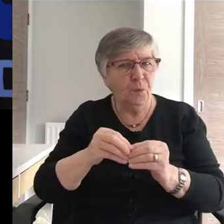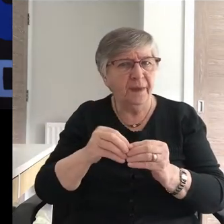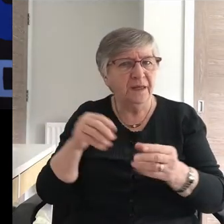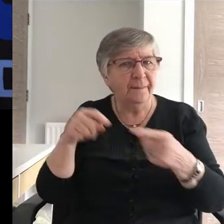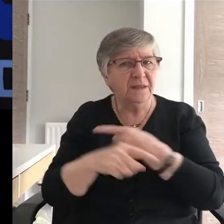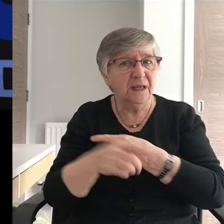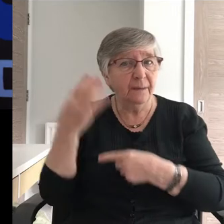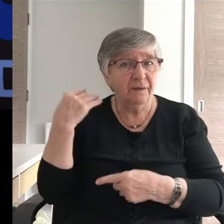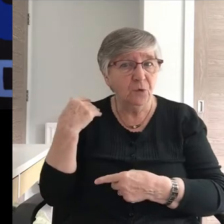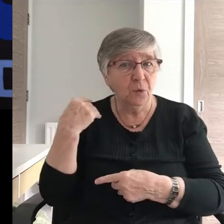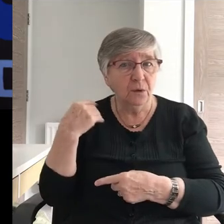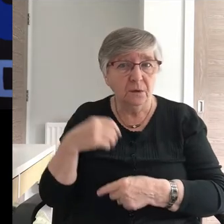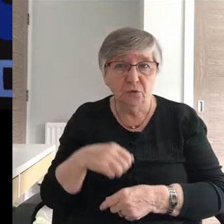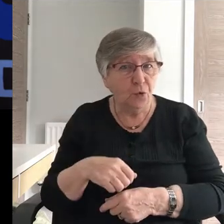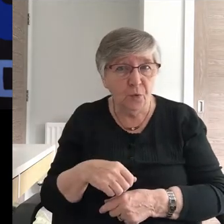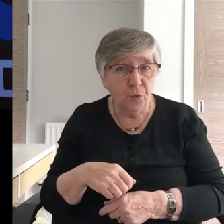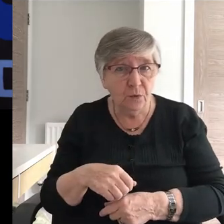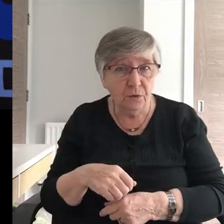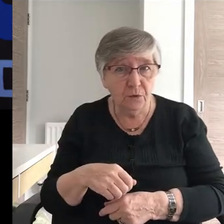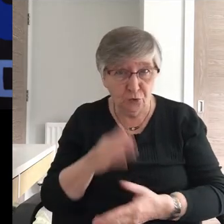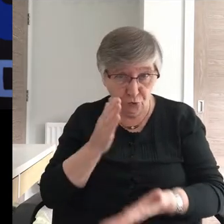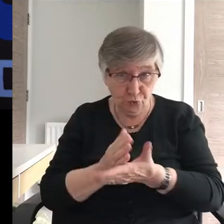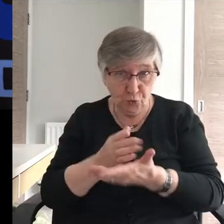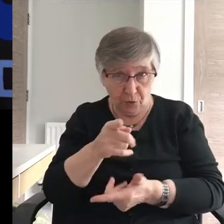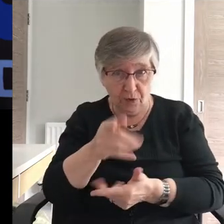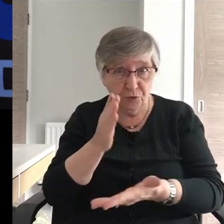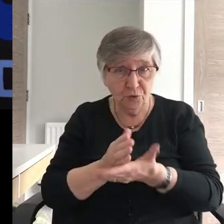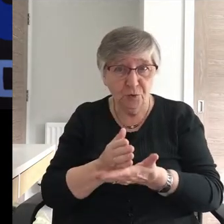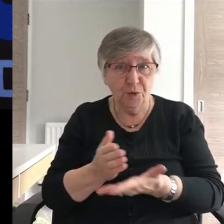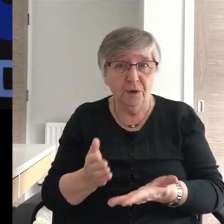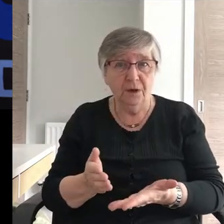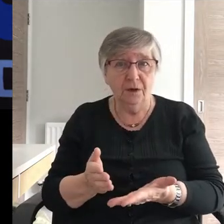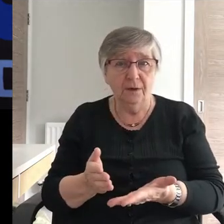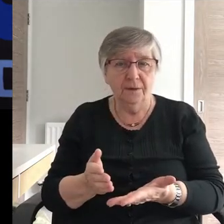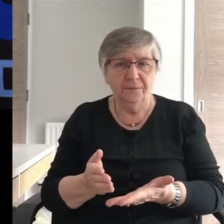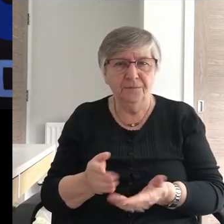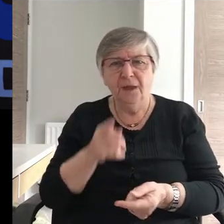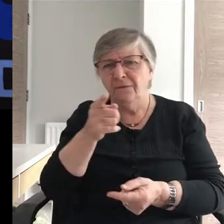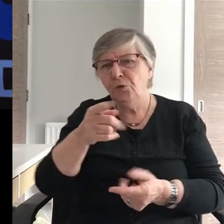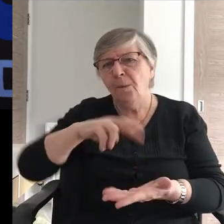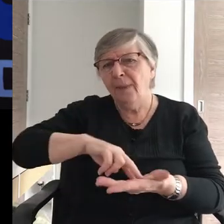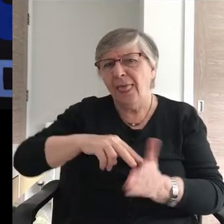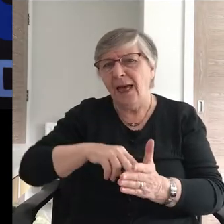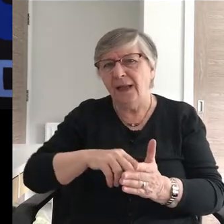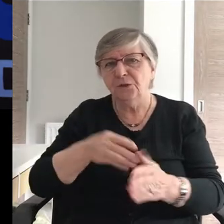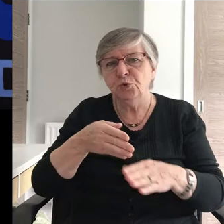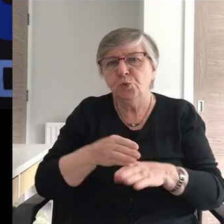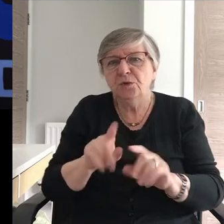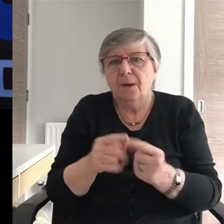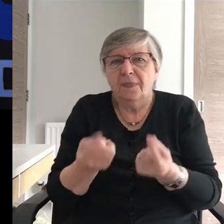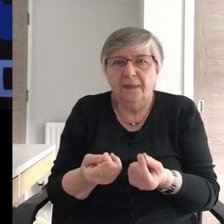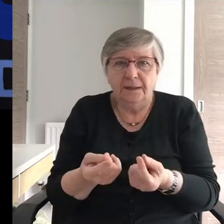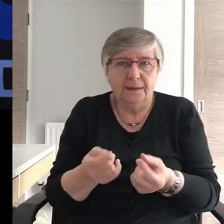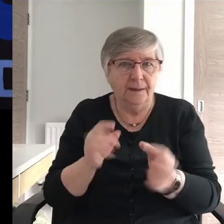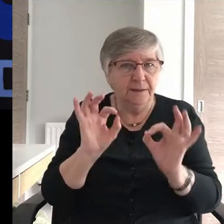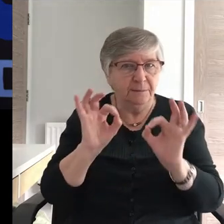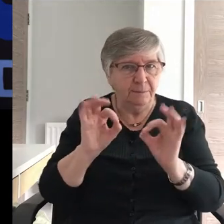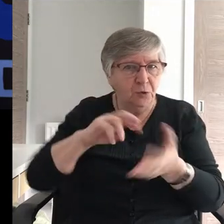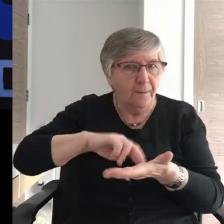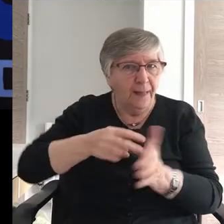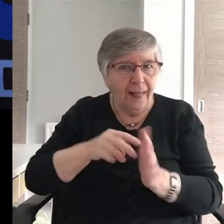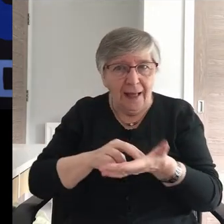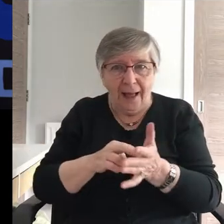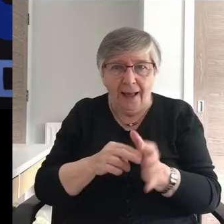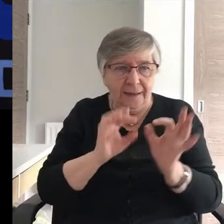mistake? No? You sure about that? Have you ever planned to do something meticulously